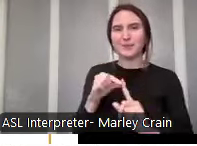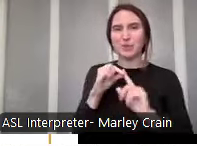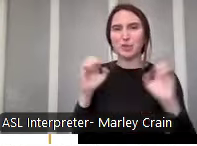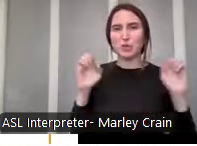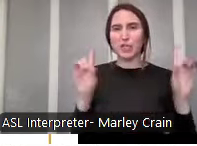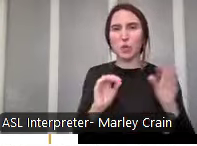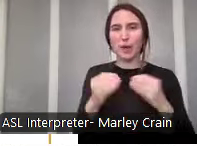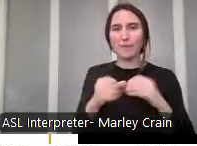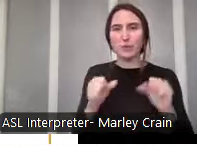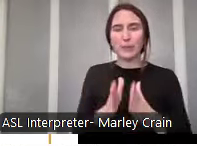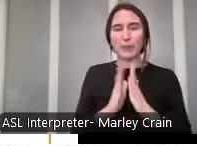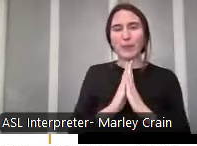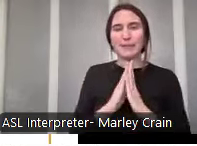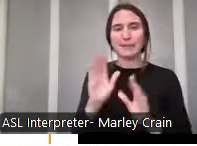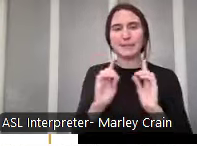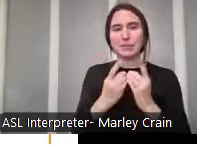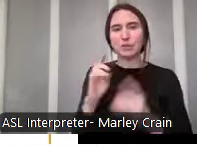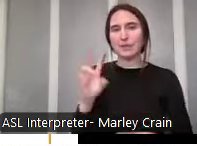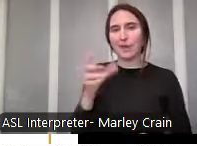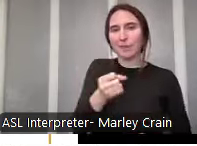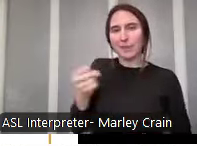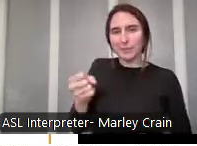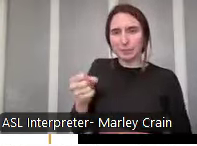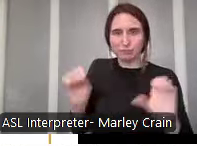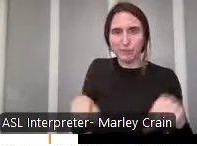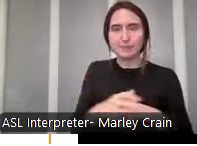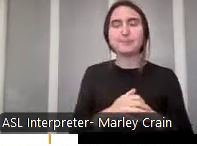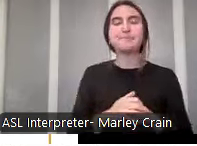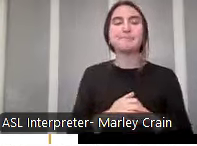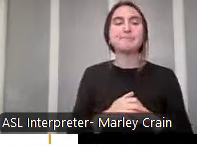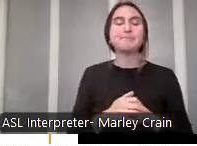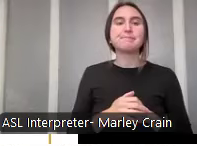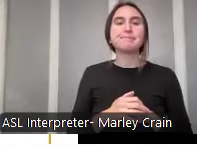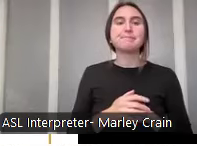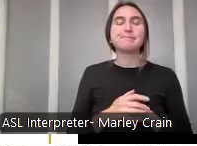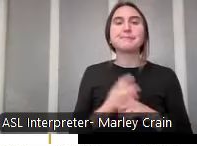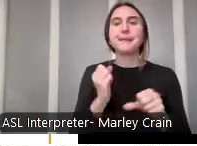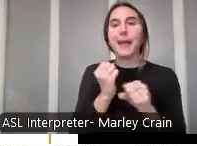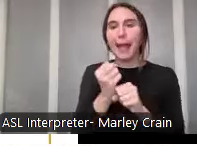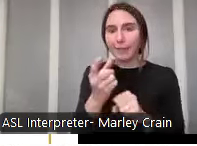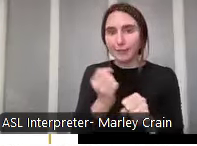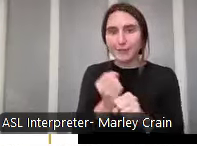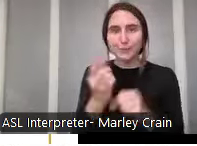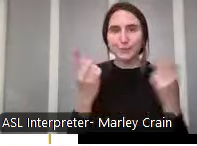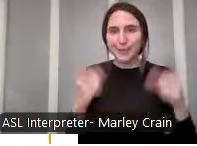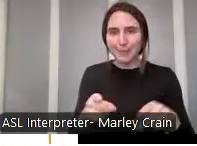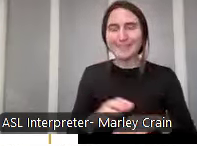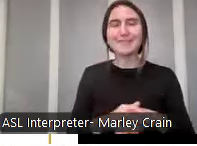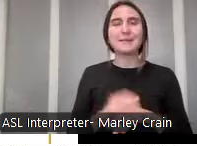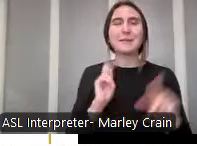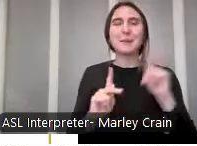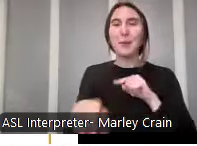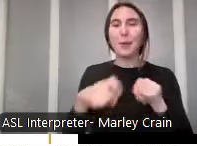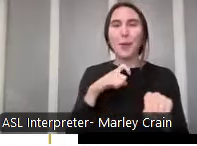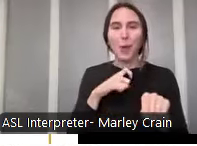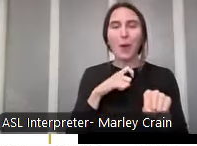District 75 placement. One thing that we get calls about every year and throughout the year, it's really important to find